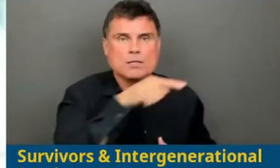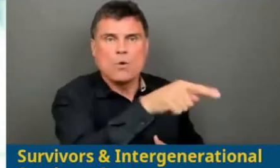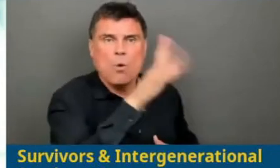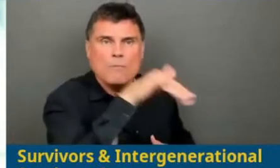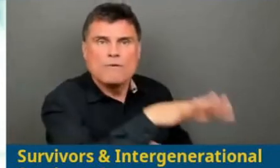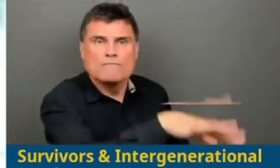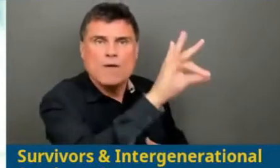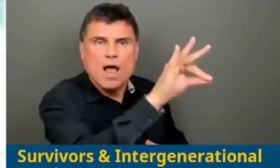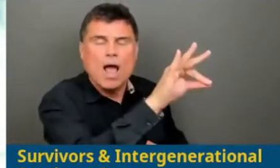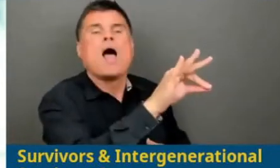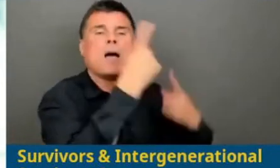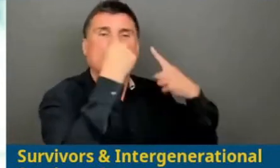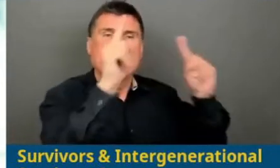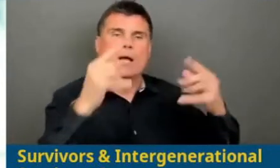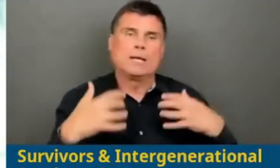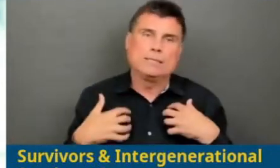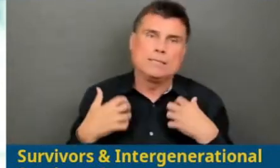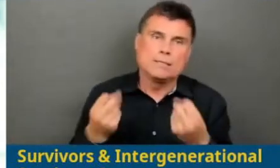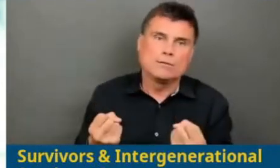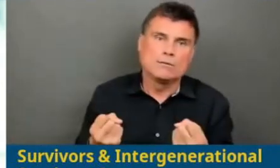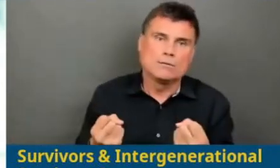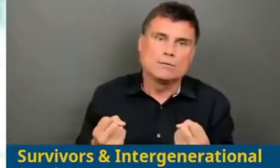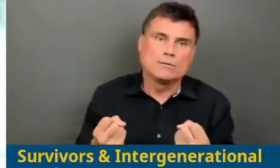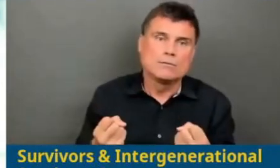Another one of our children, Duncan Sticks,